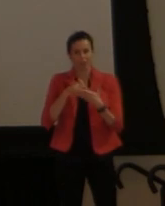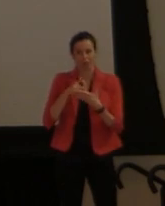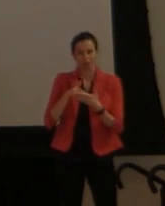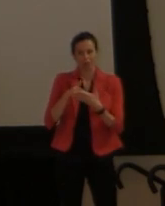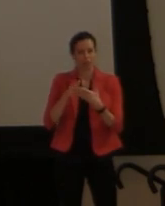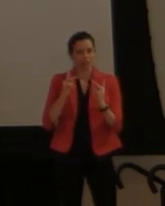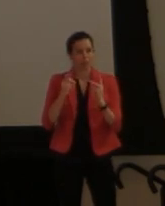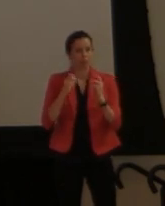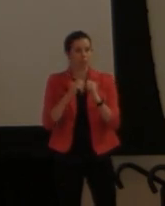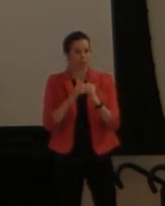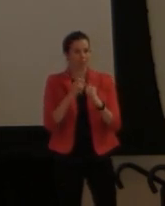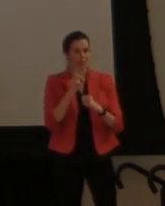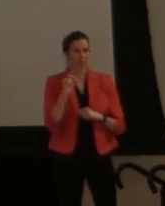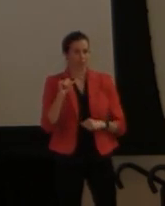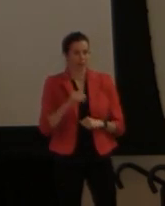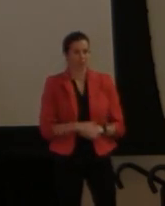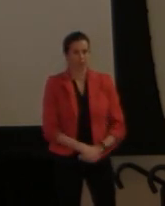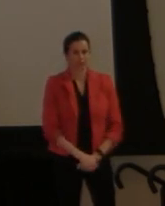disabilities.